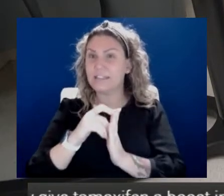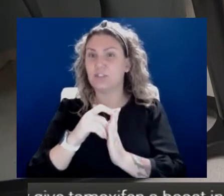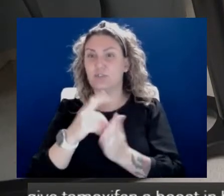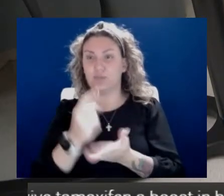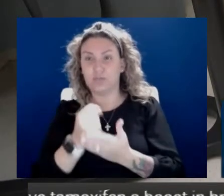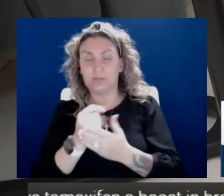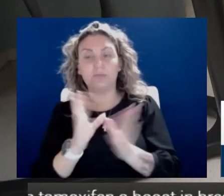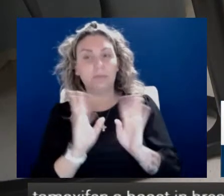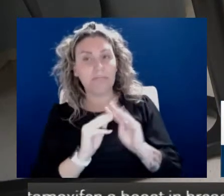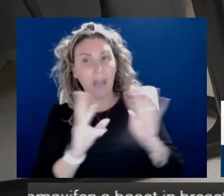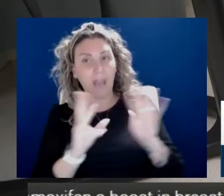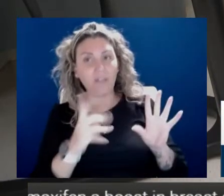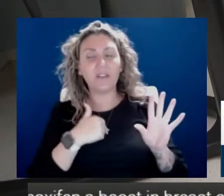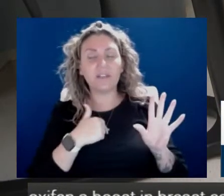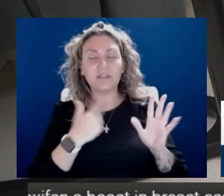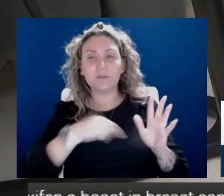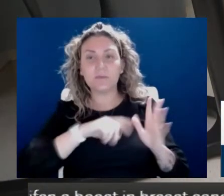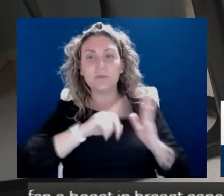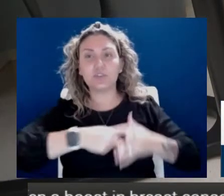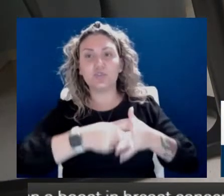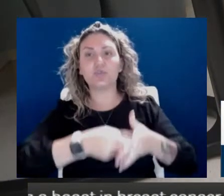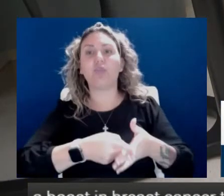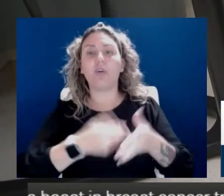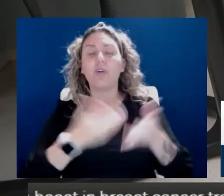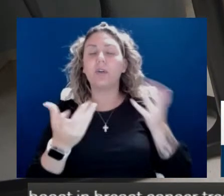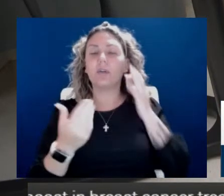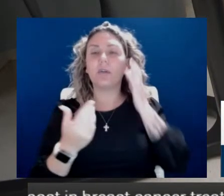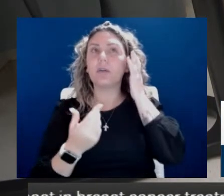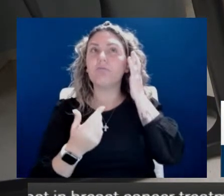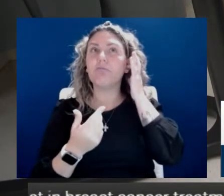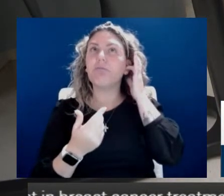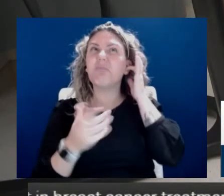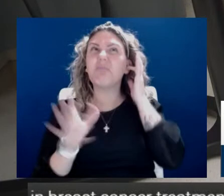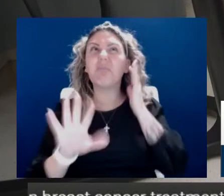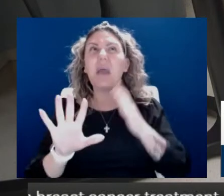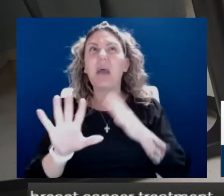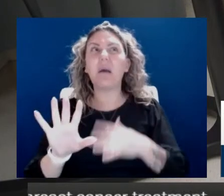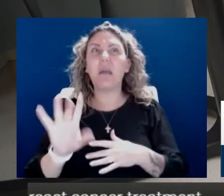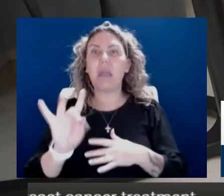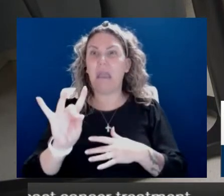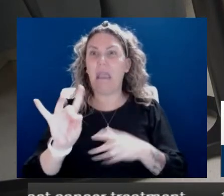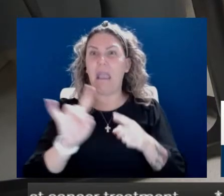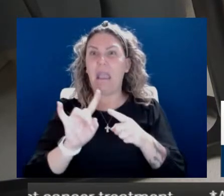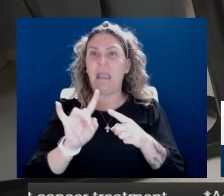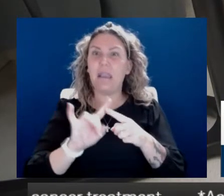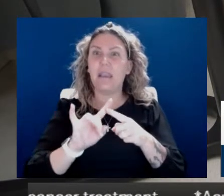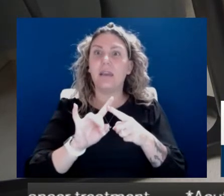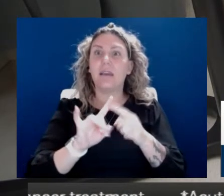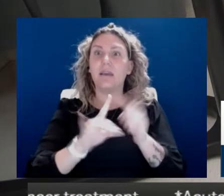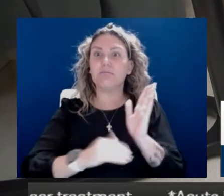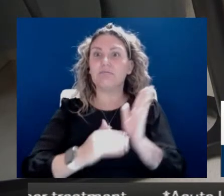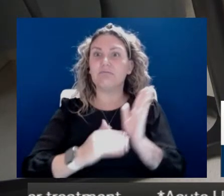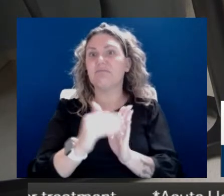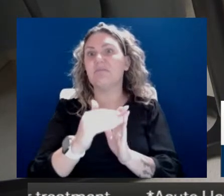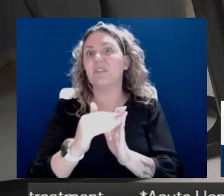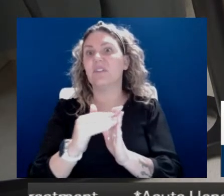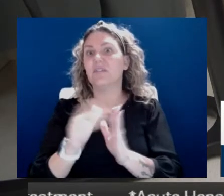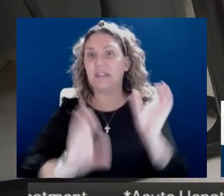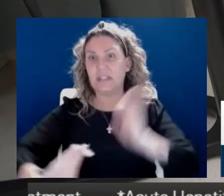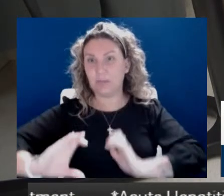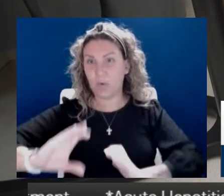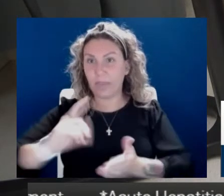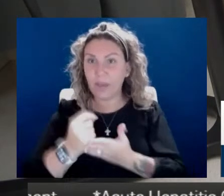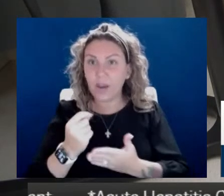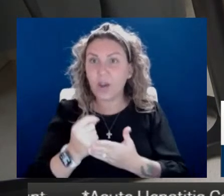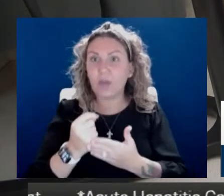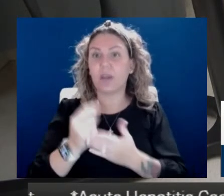obviously we started with, I think 8 rounds of chemo, of course, diagnosed, and you run through all